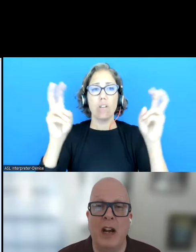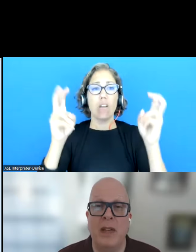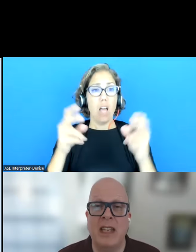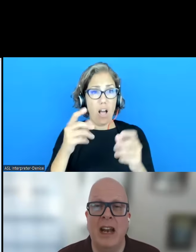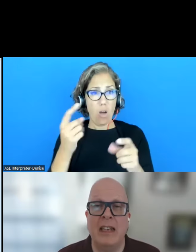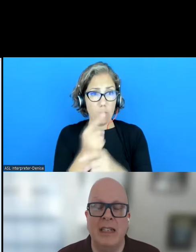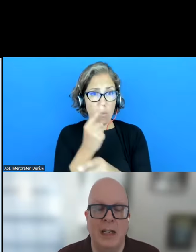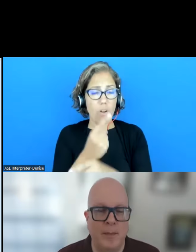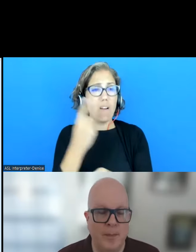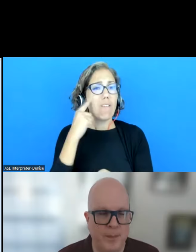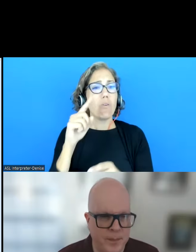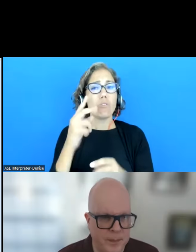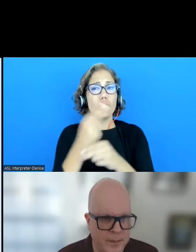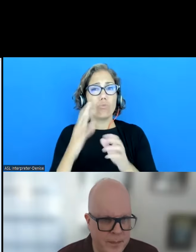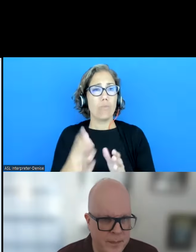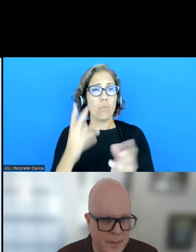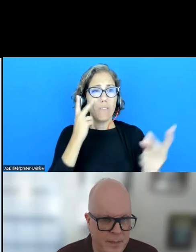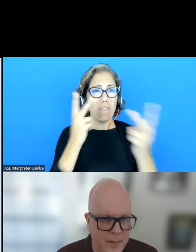vision impairments cannot see it?